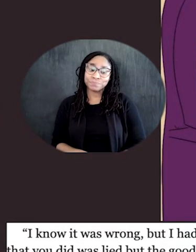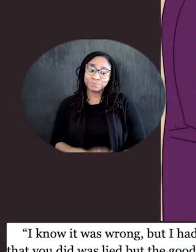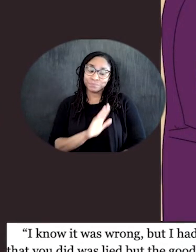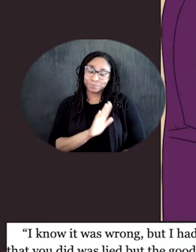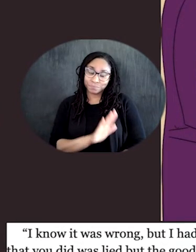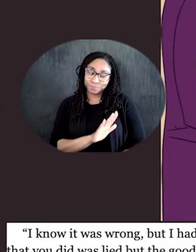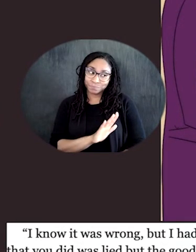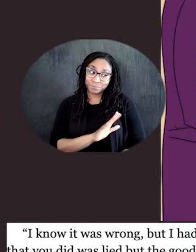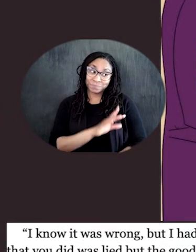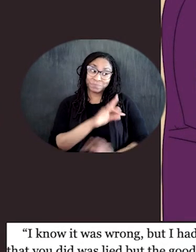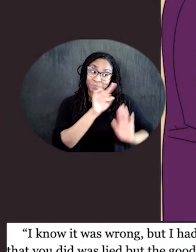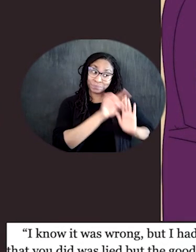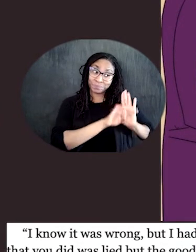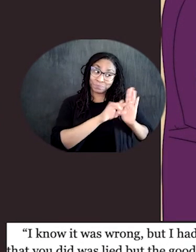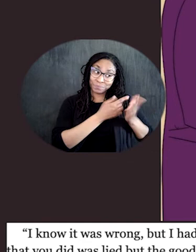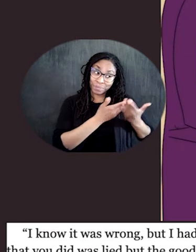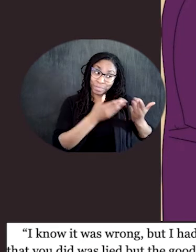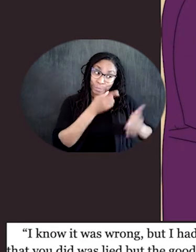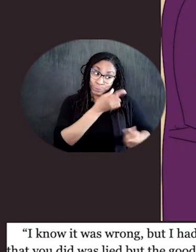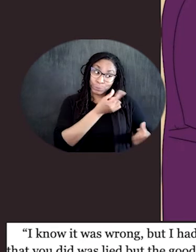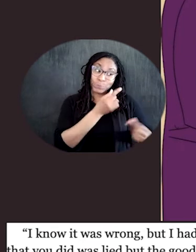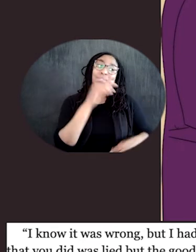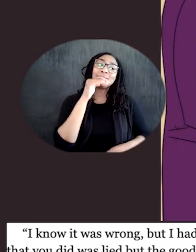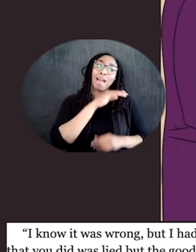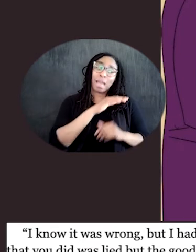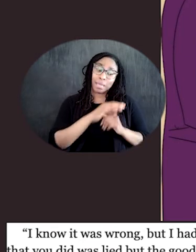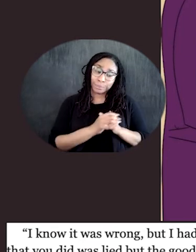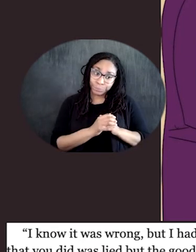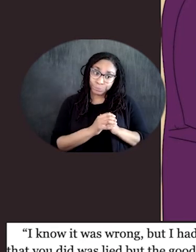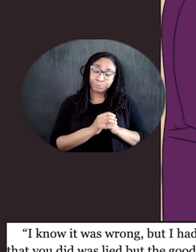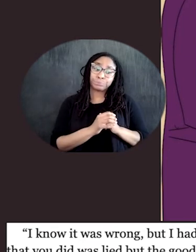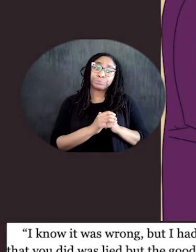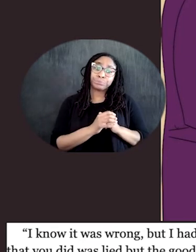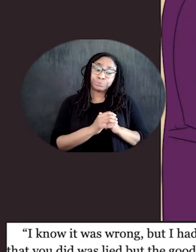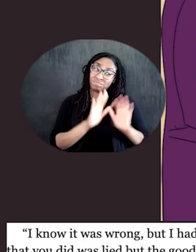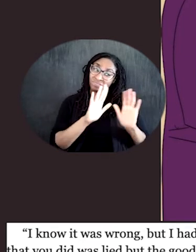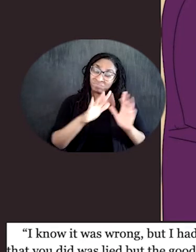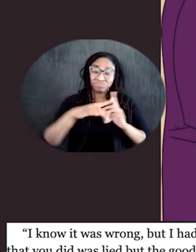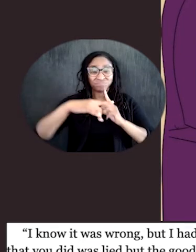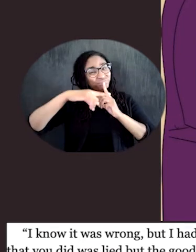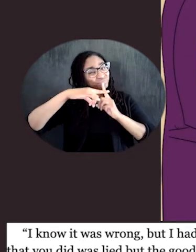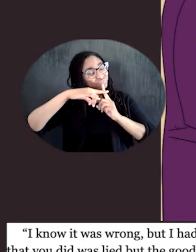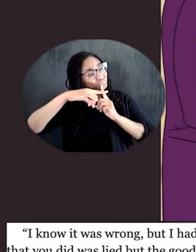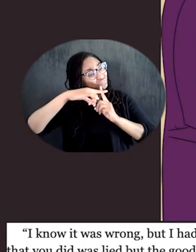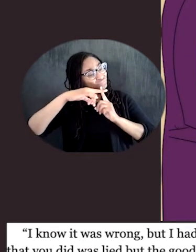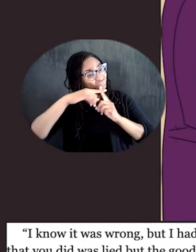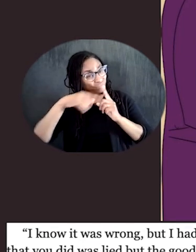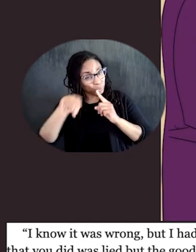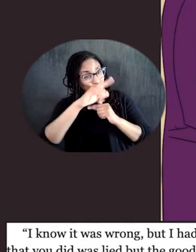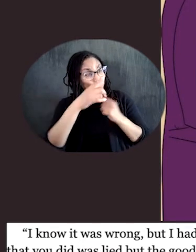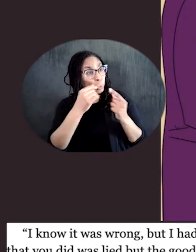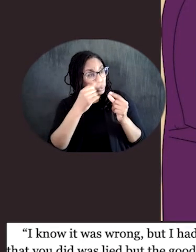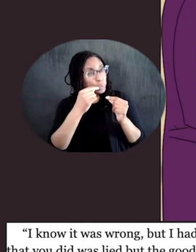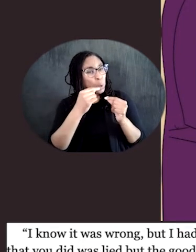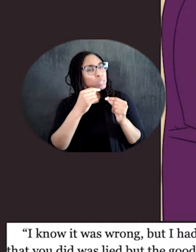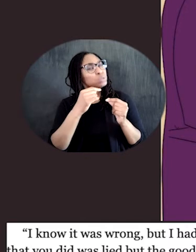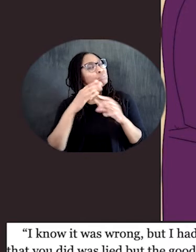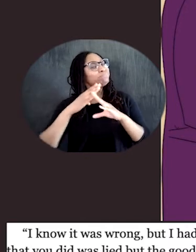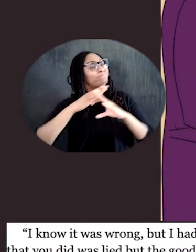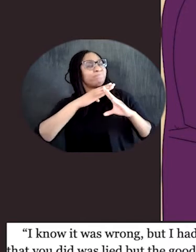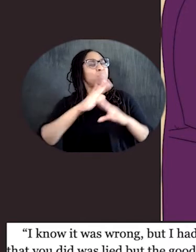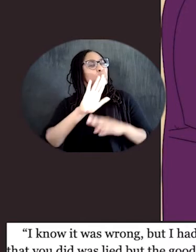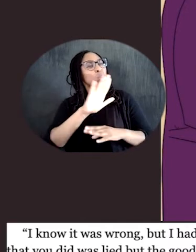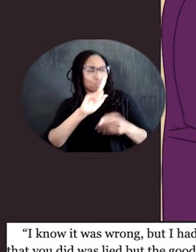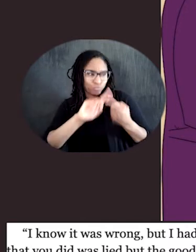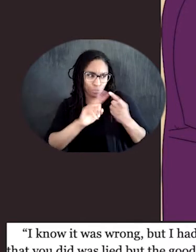"Well, the bad thing that you did was lied. But the good thing that you did is stood up